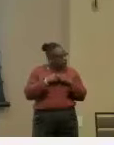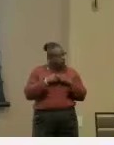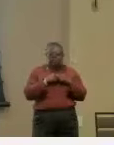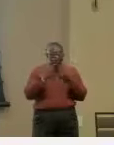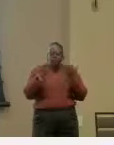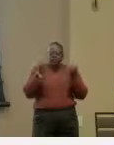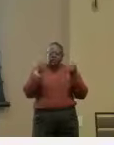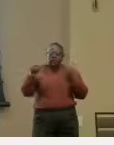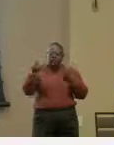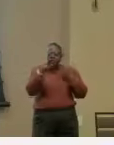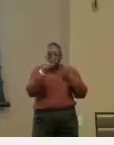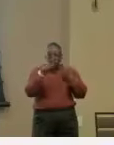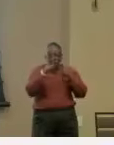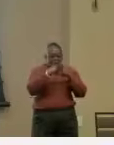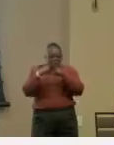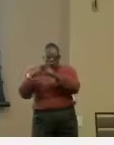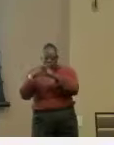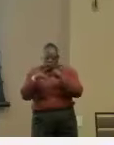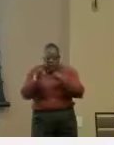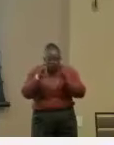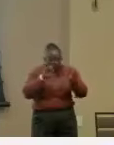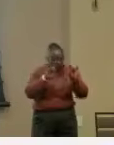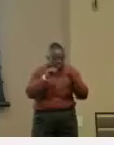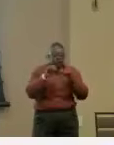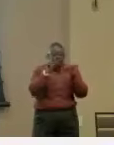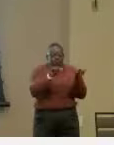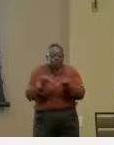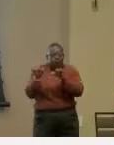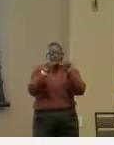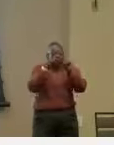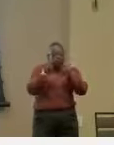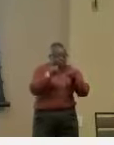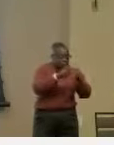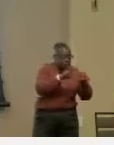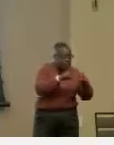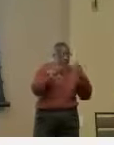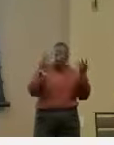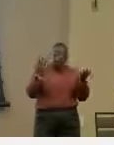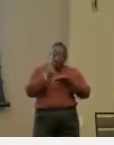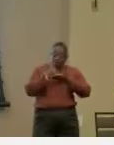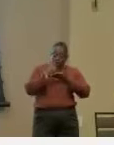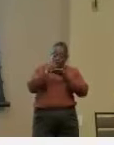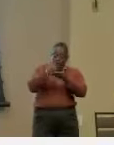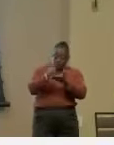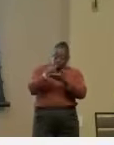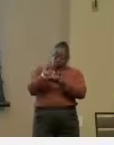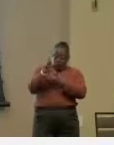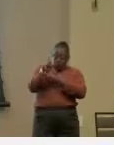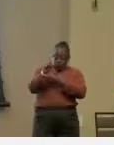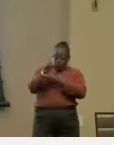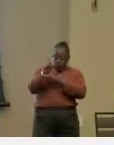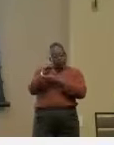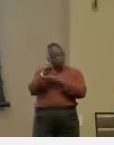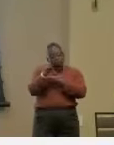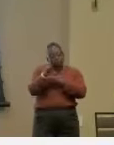these biomarkers, these conventional lupus tests, it's not very helpful for lupus, as I'm going to show you